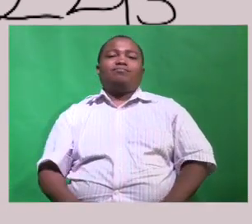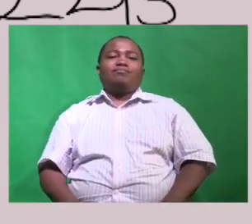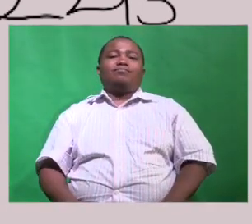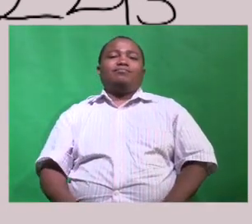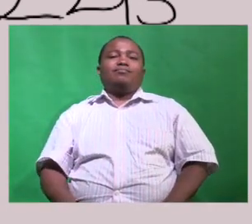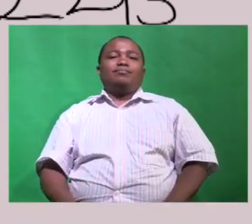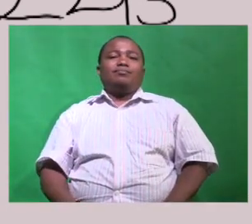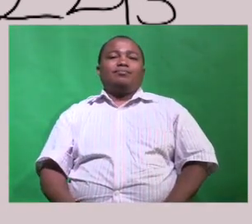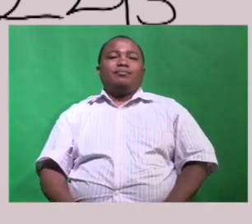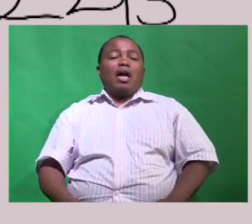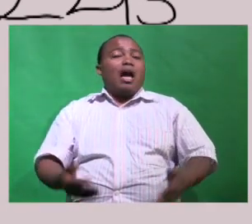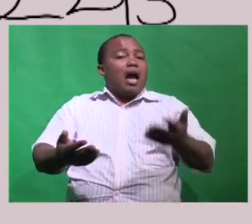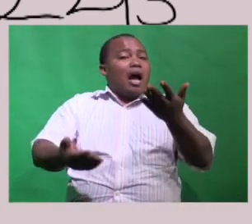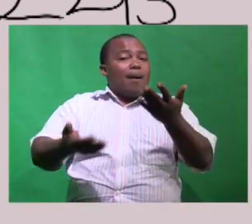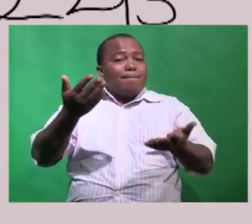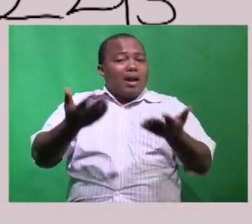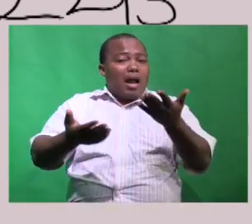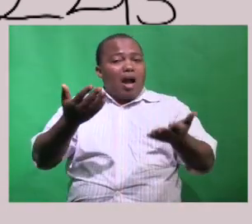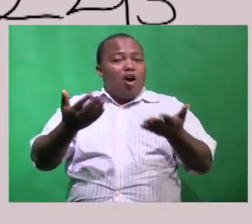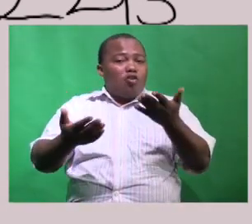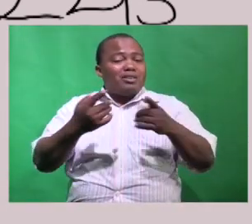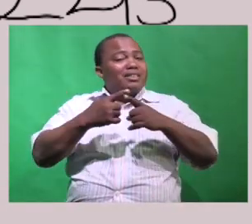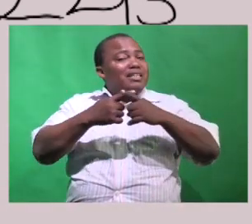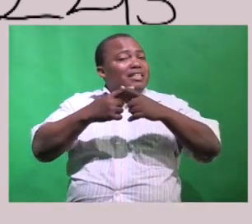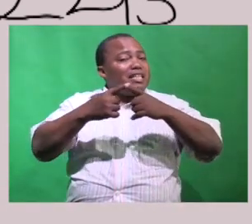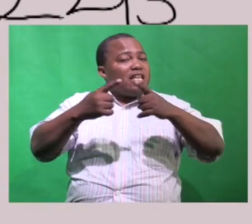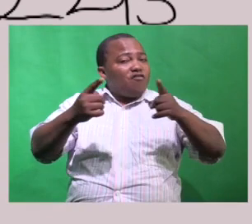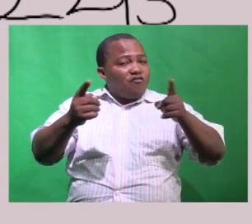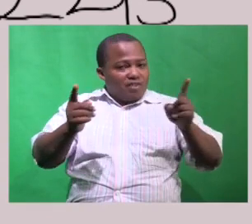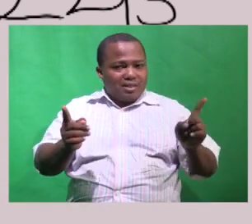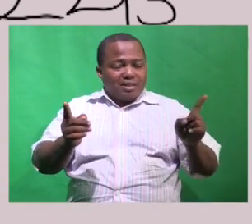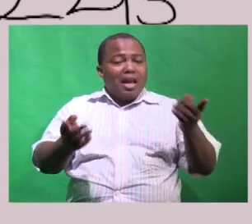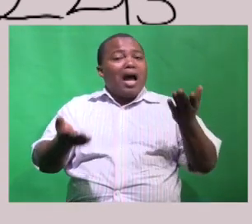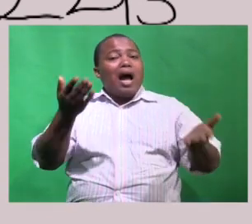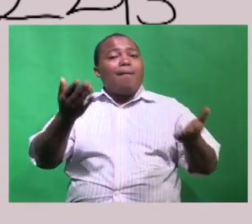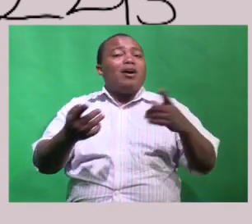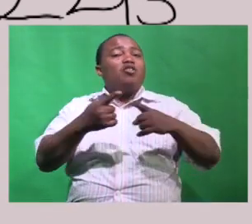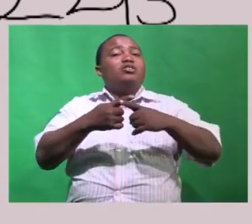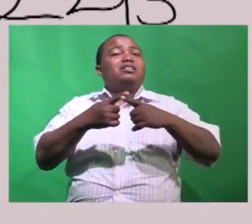And the amount, the difference